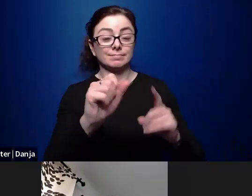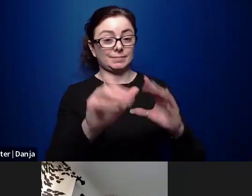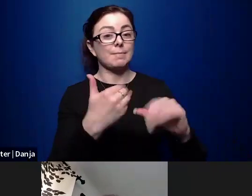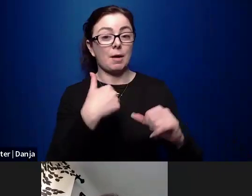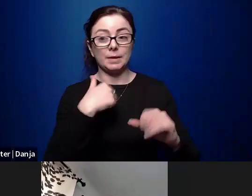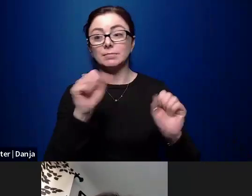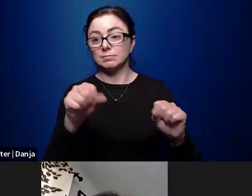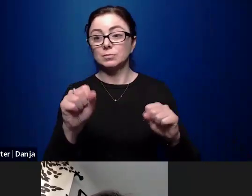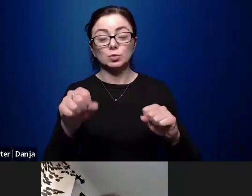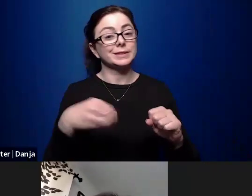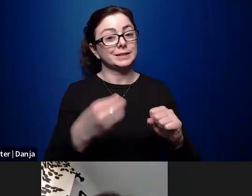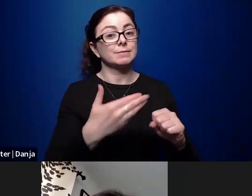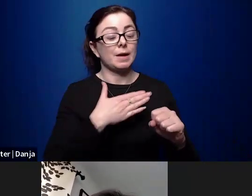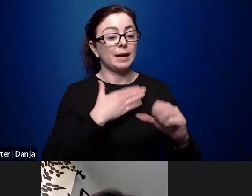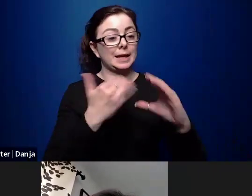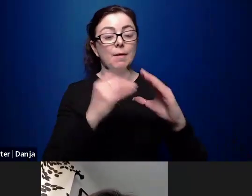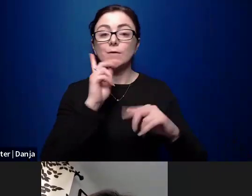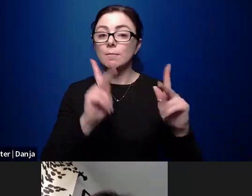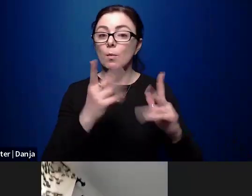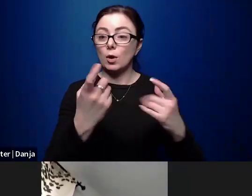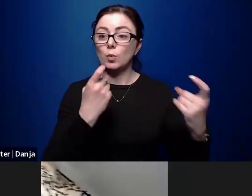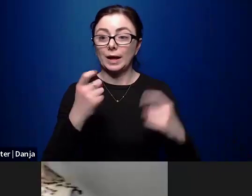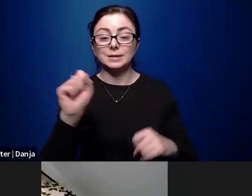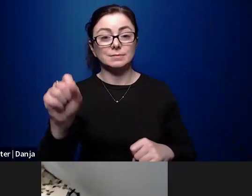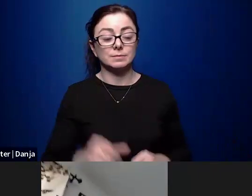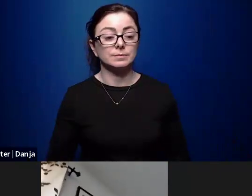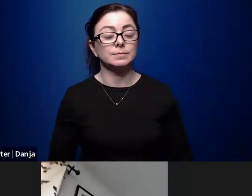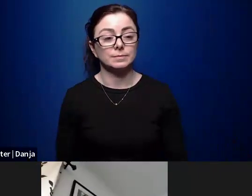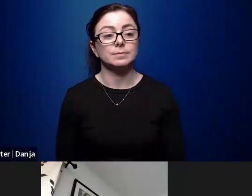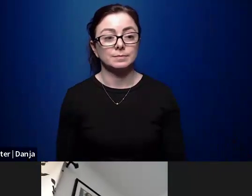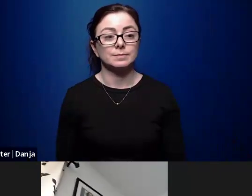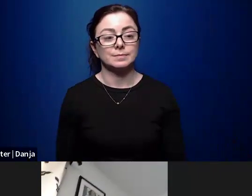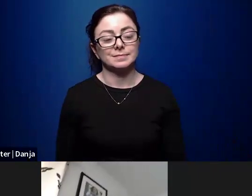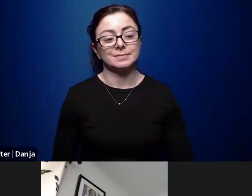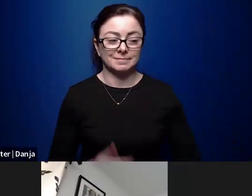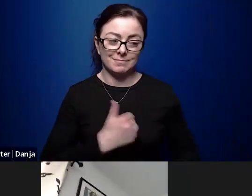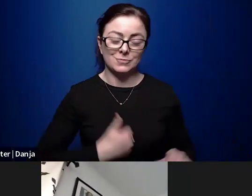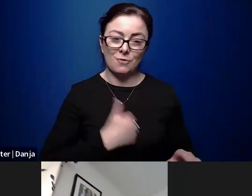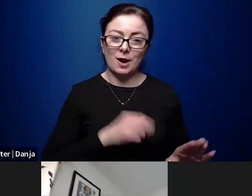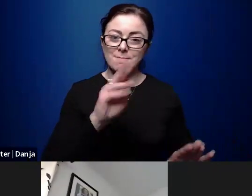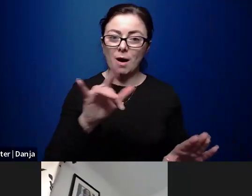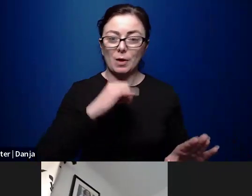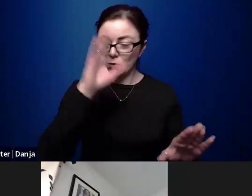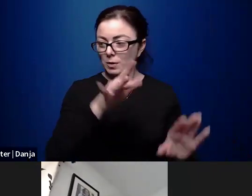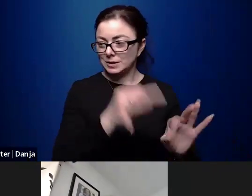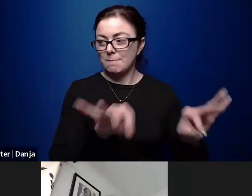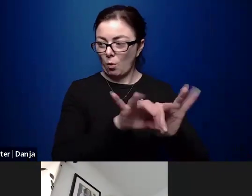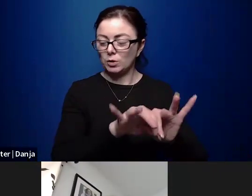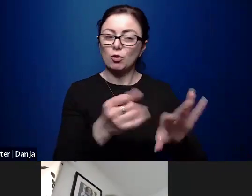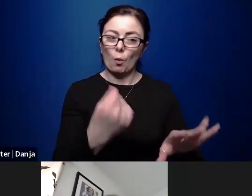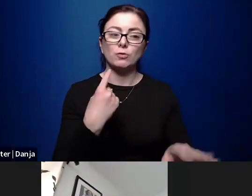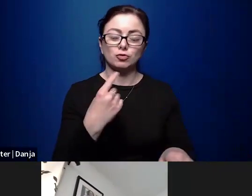wants to send questions. Okay. Yeah, I'm sorry, Molly. I know that's an No, it's important okay. question too, and